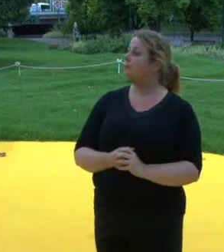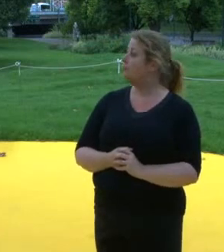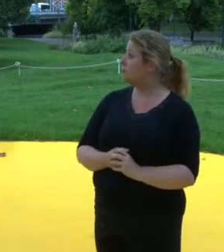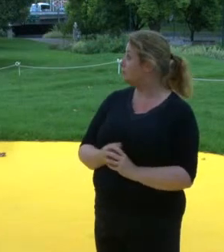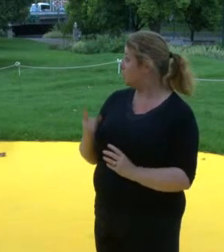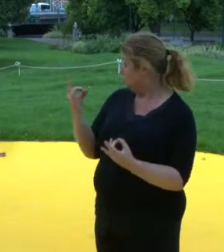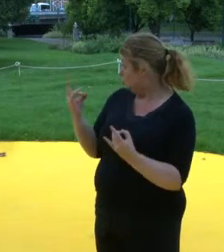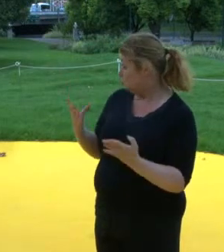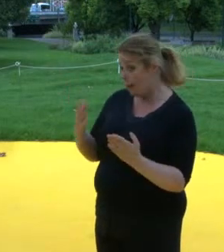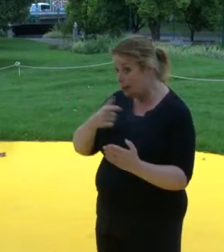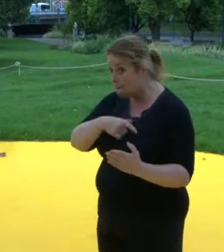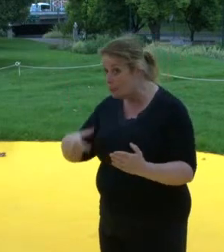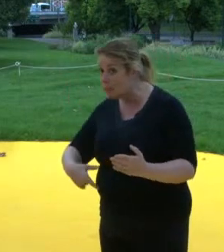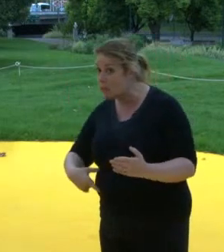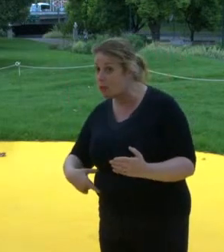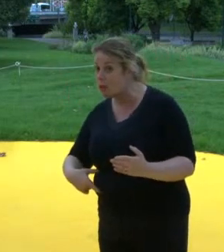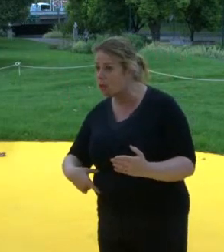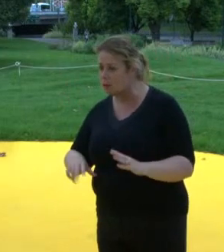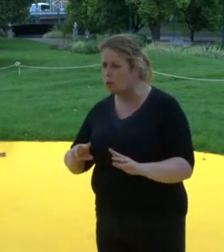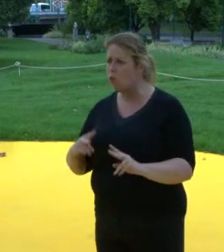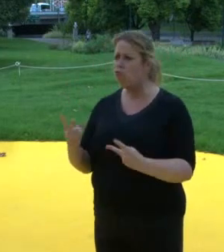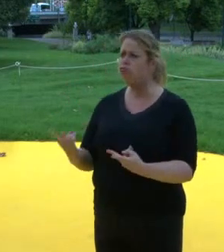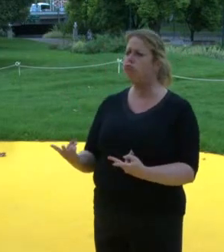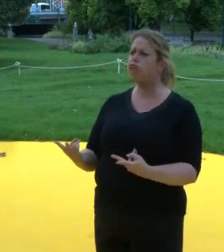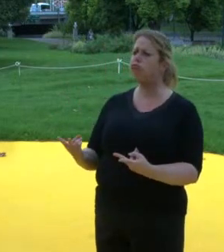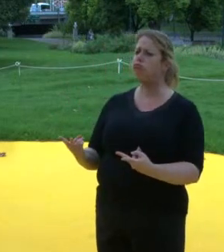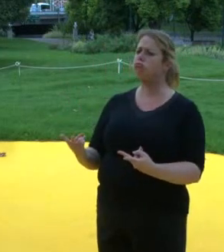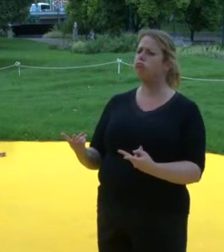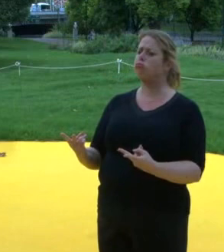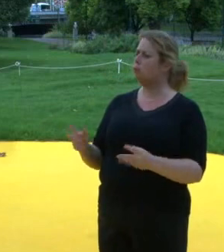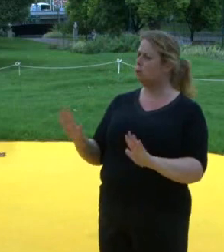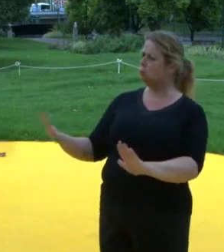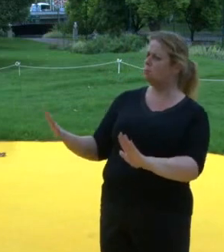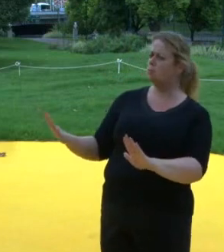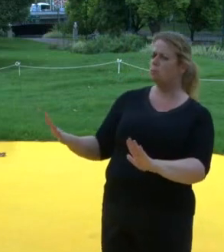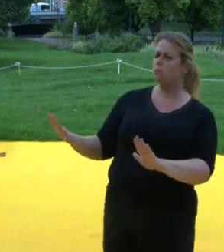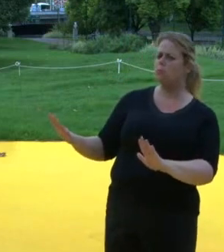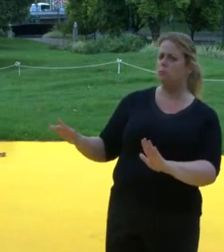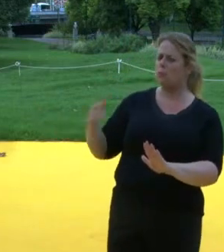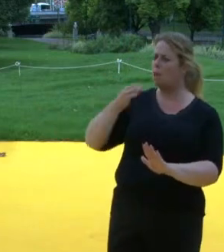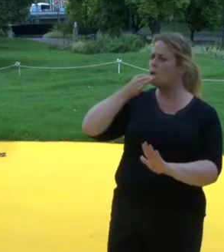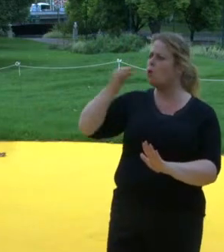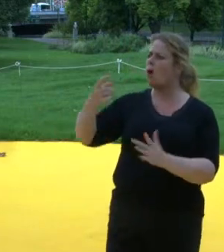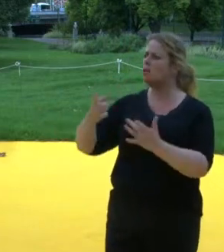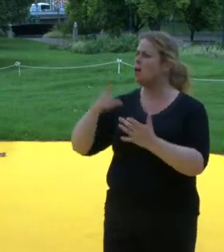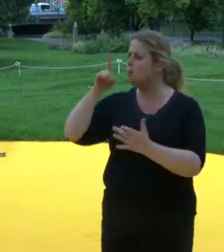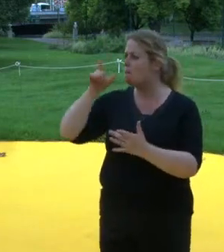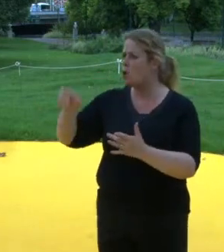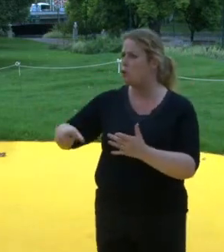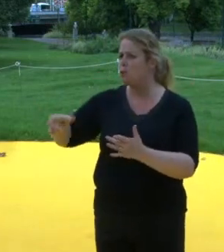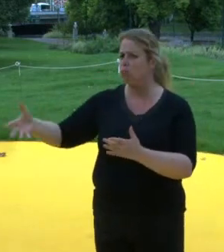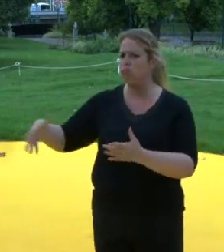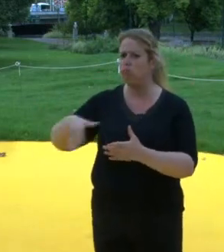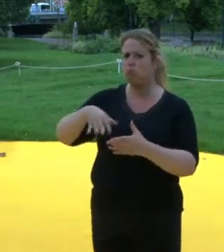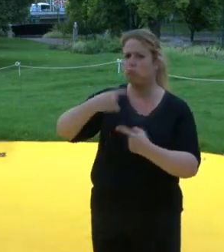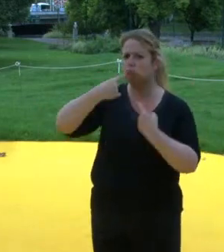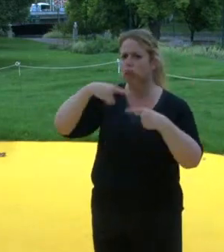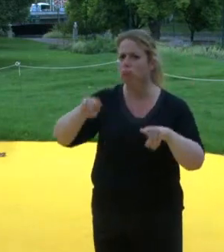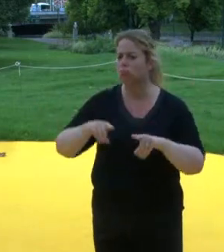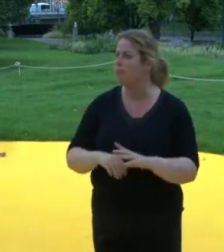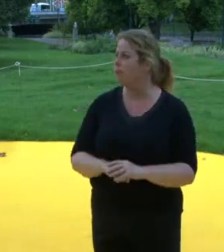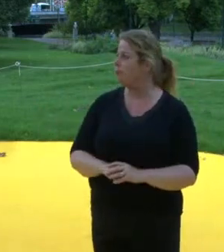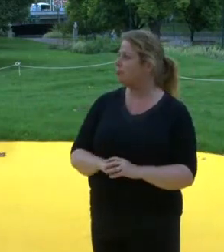You right, Minister? You good? Take a break. I'm going to stand there. I'm going to get someone else in to do this